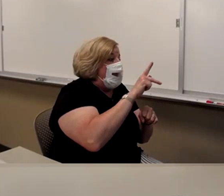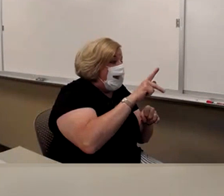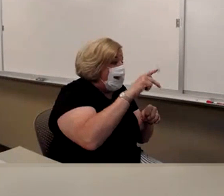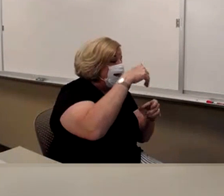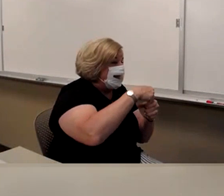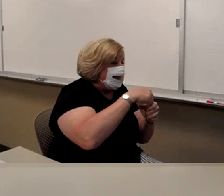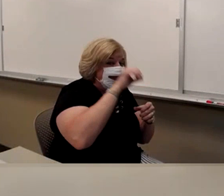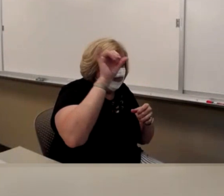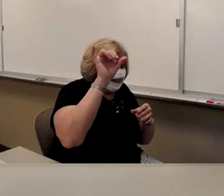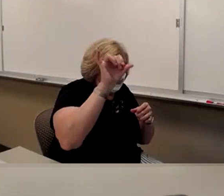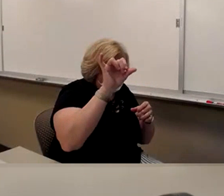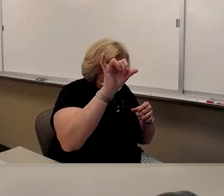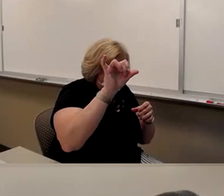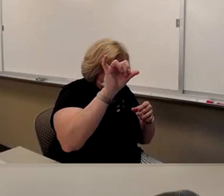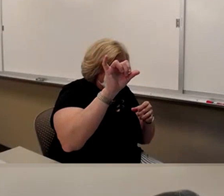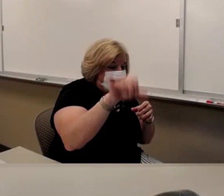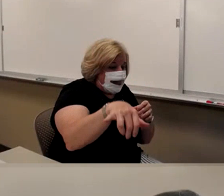your,